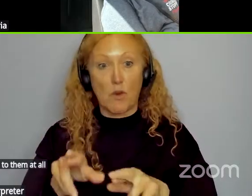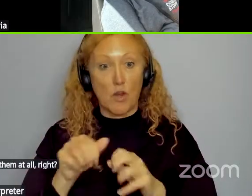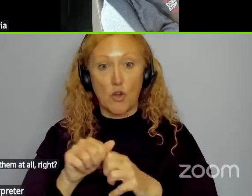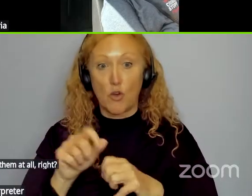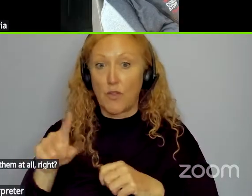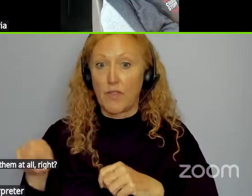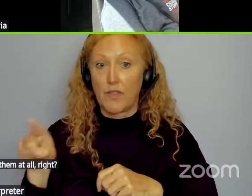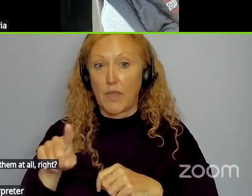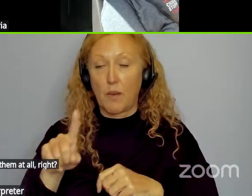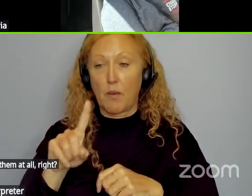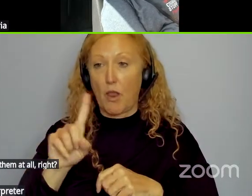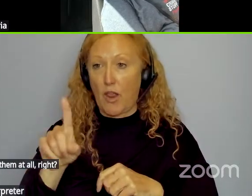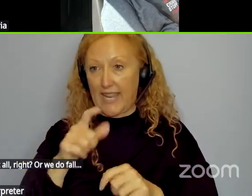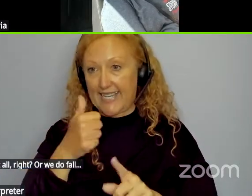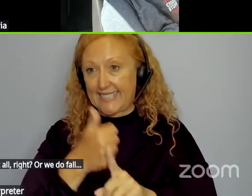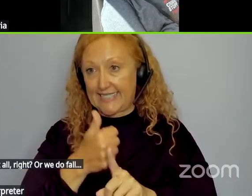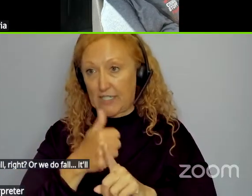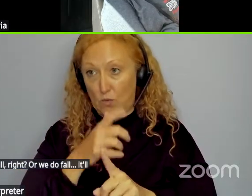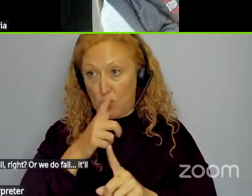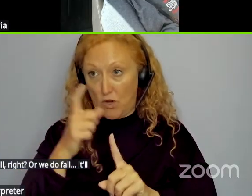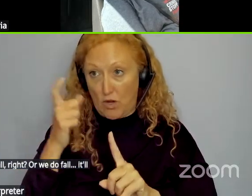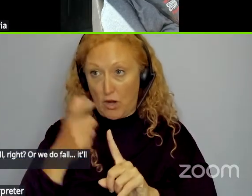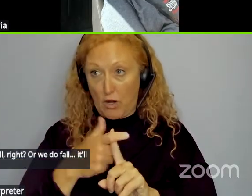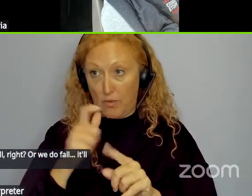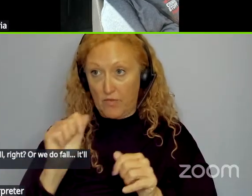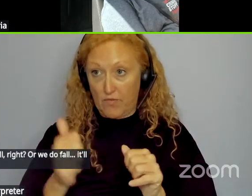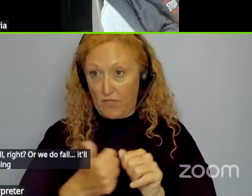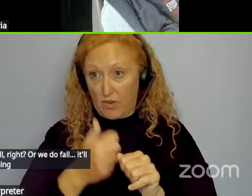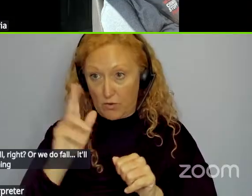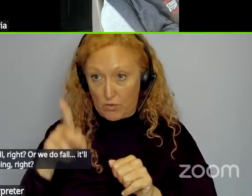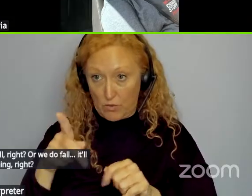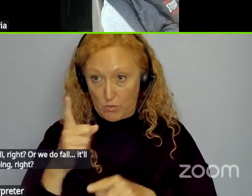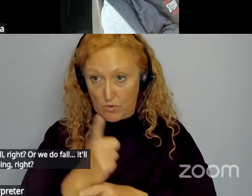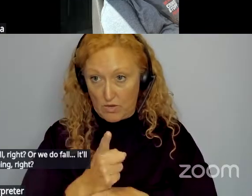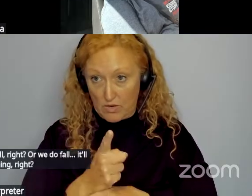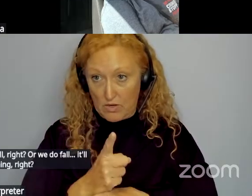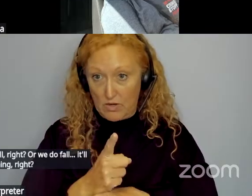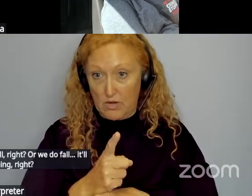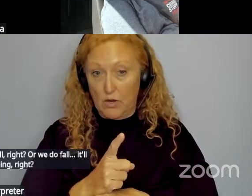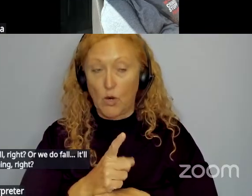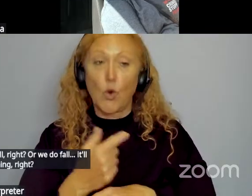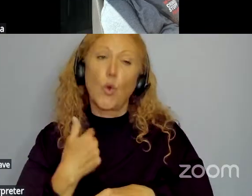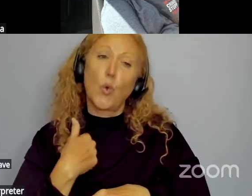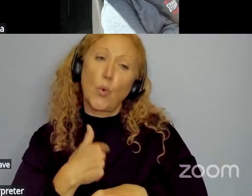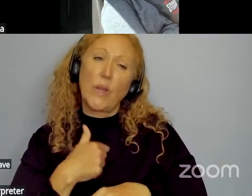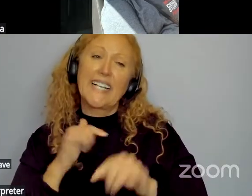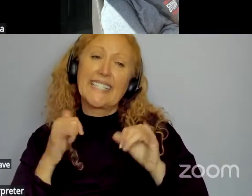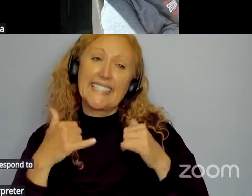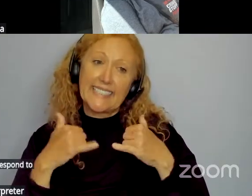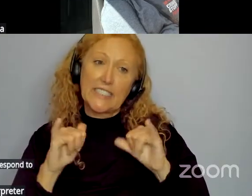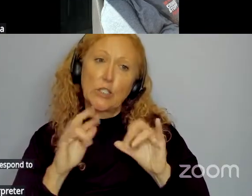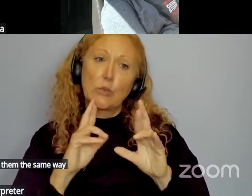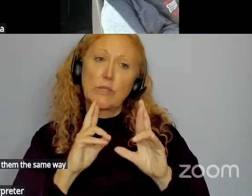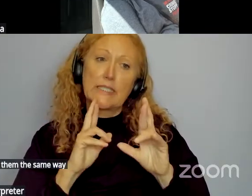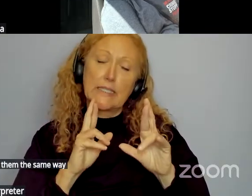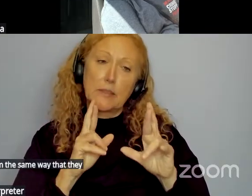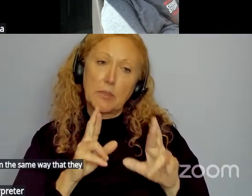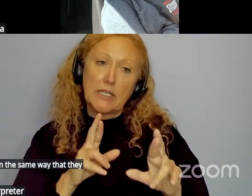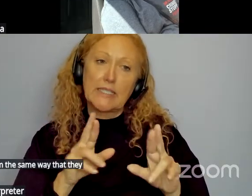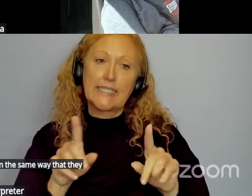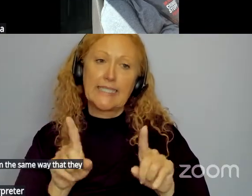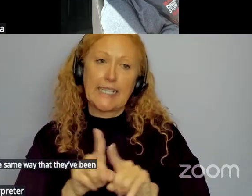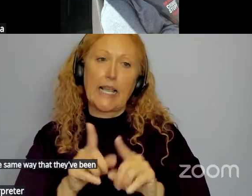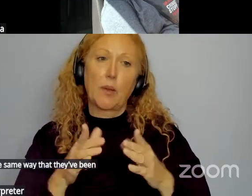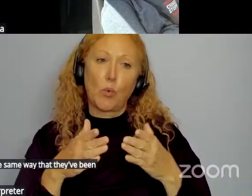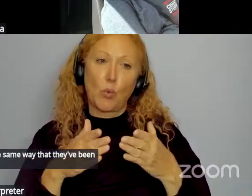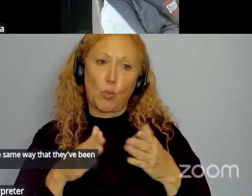Or we do follow, it'll automatically do follow up and everything, right? No, we'll still have to respond to them the same way that they've been